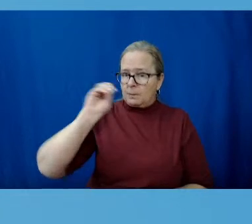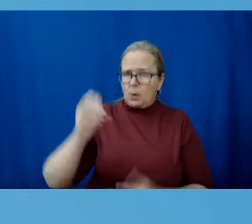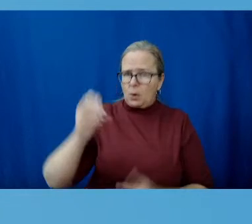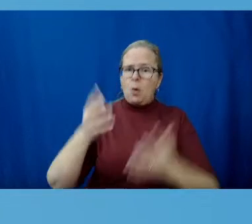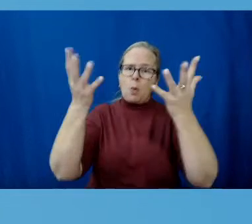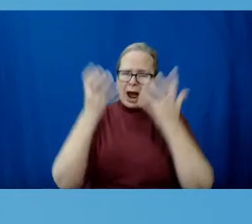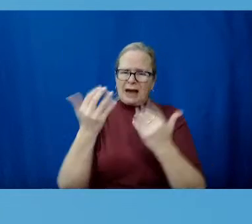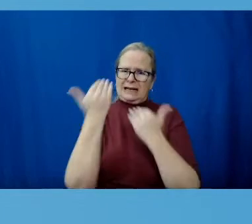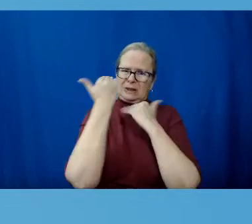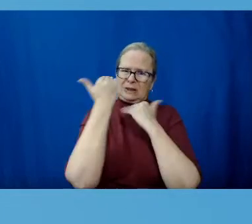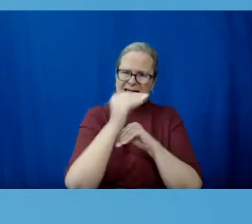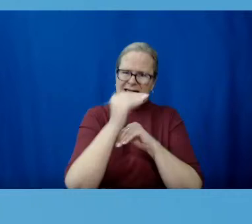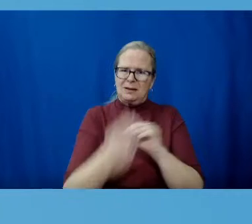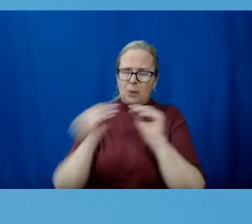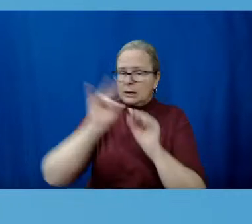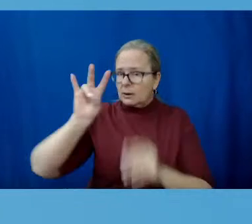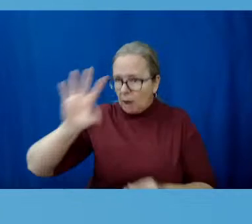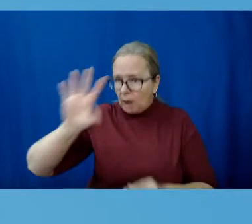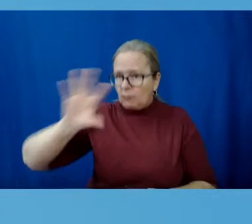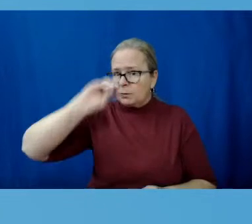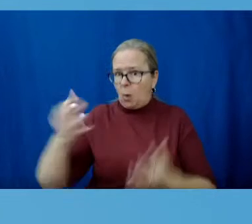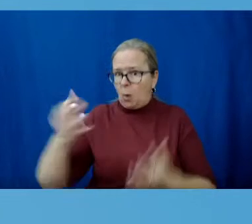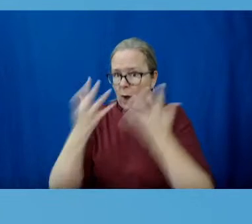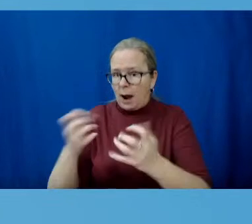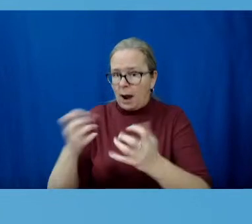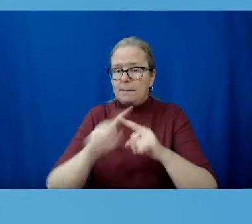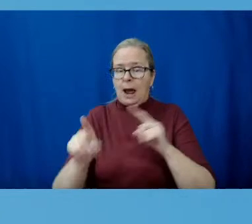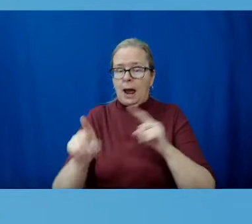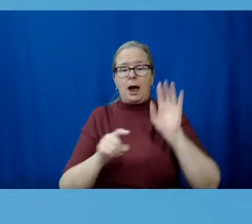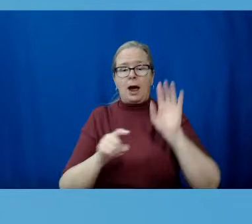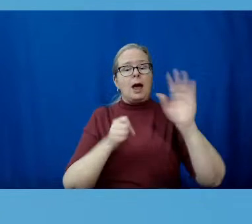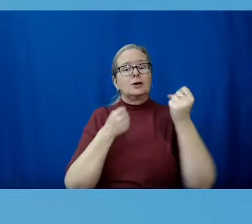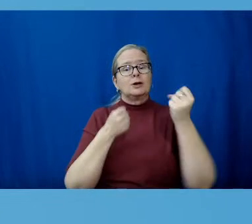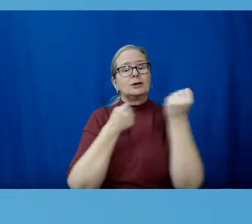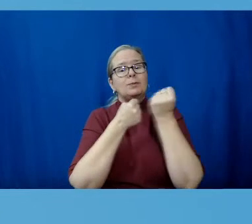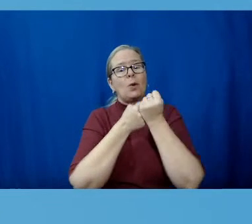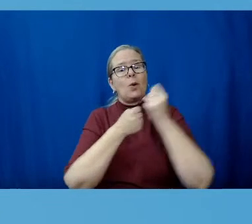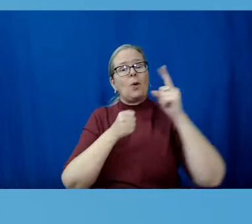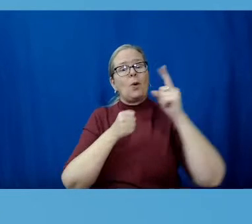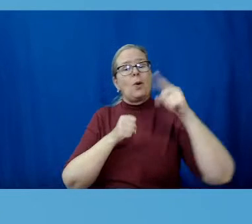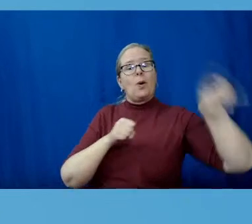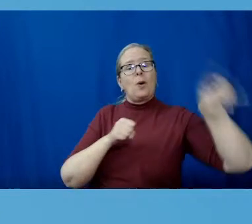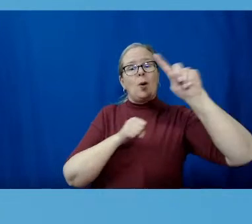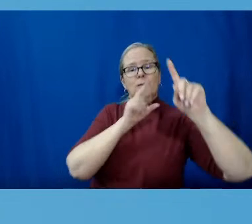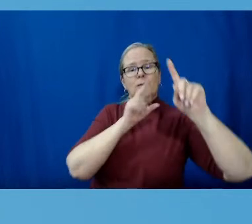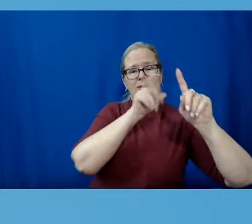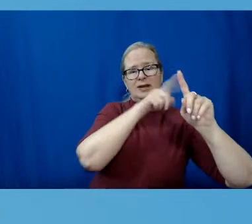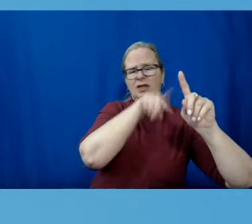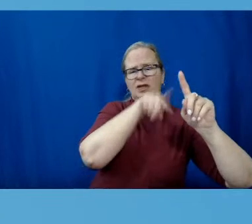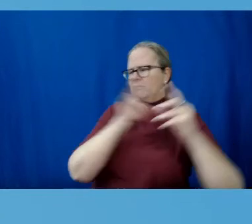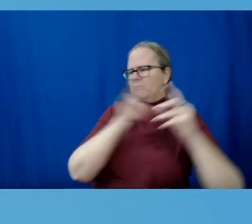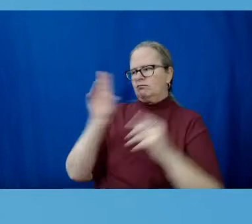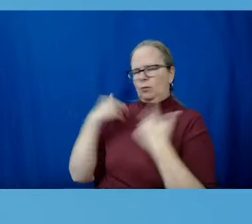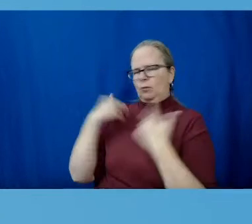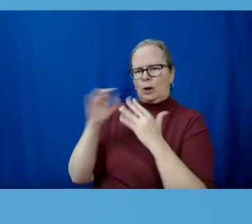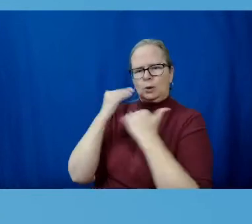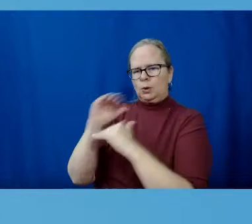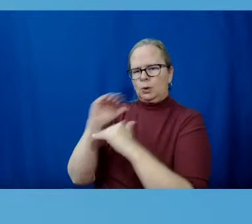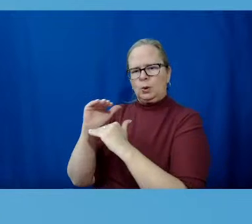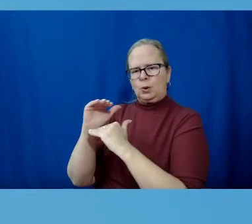Kenney's base did not. But also his caucus does not reflect the views of the majority of Albertans. So even